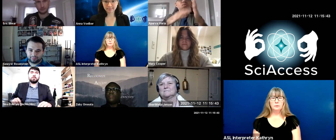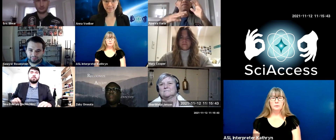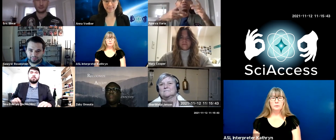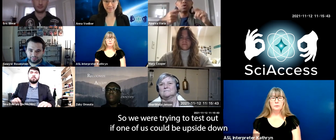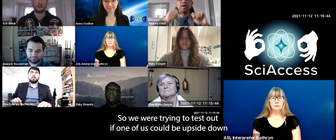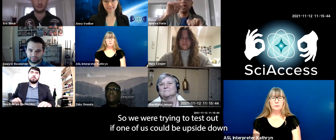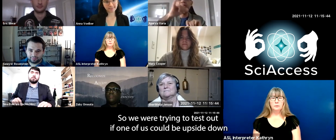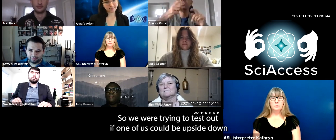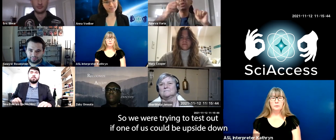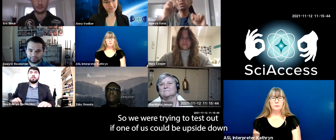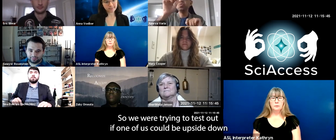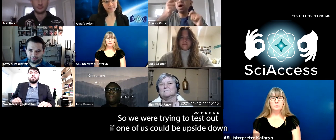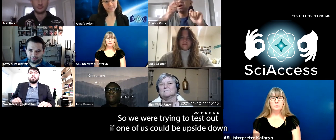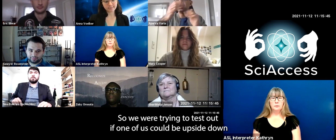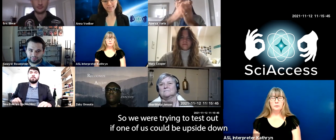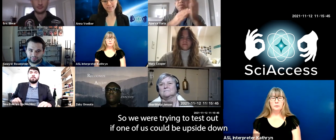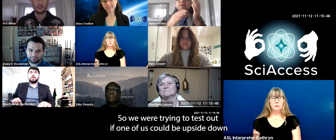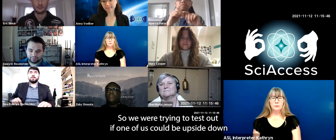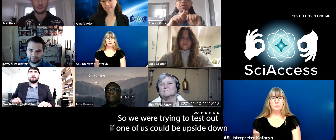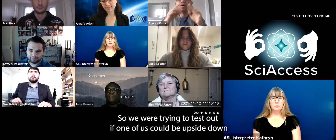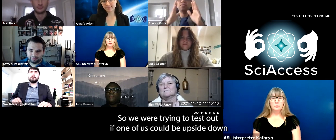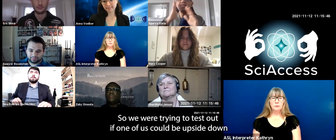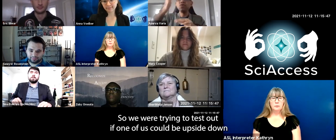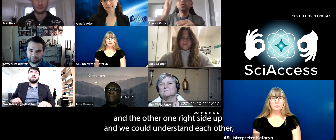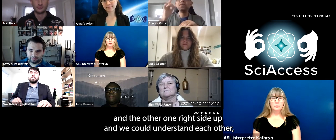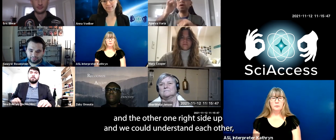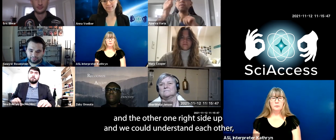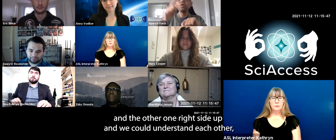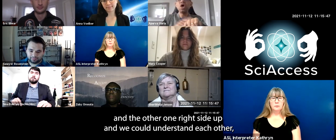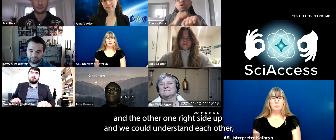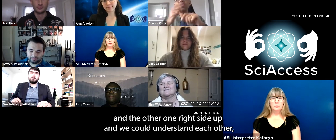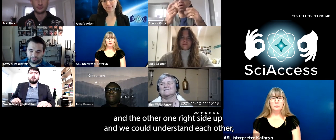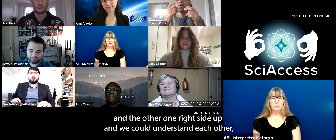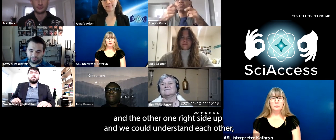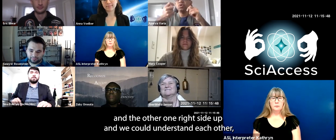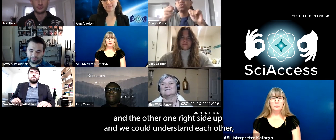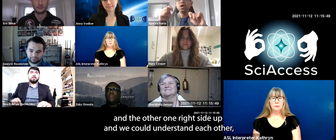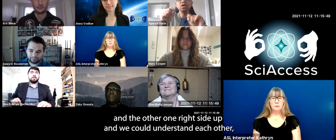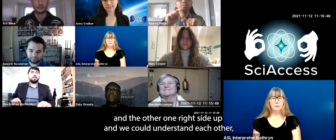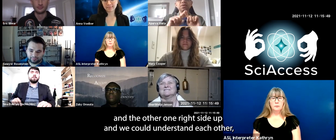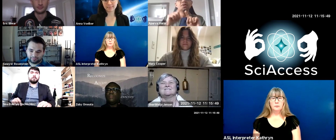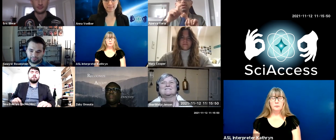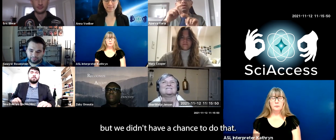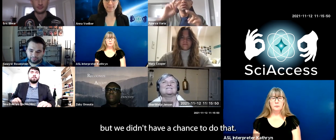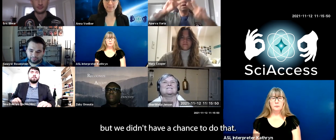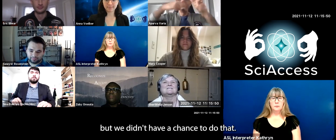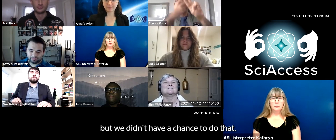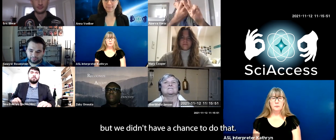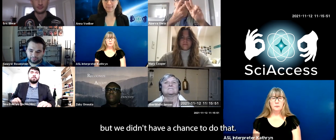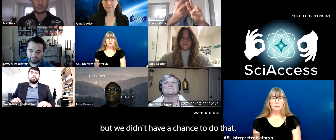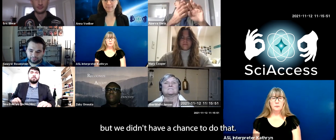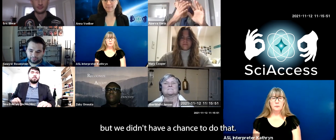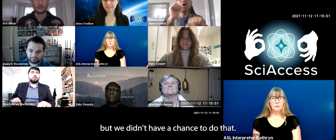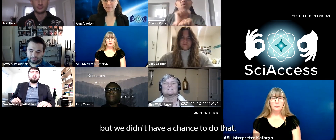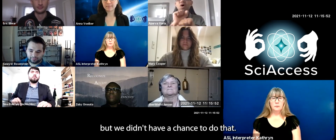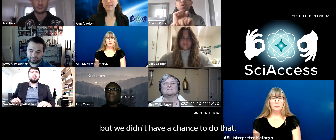control. So we were trying to test out if one of us could be upside down and the other one right side up, and we could understand each other, but we